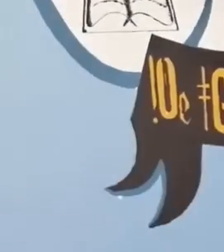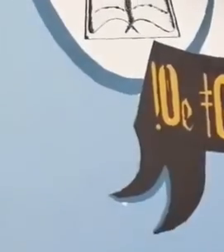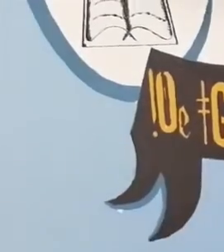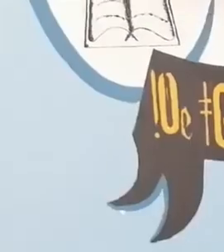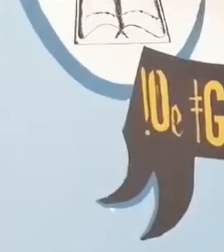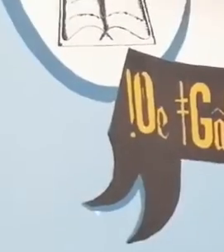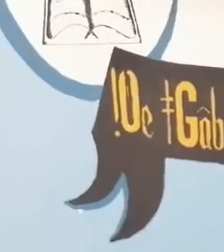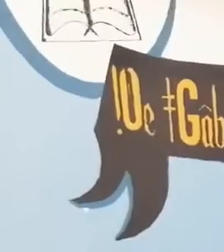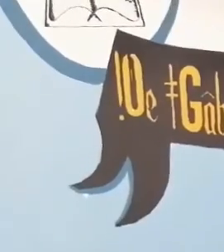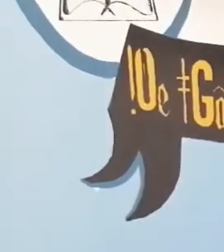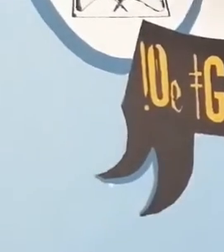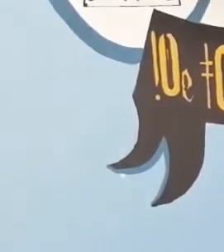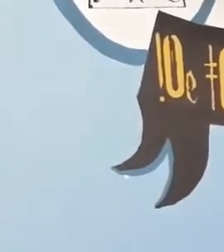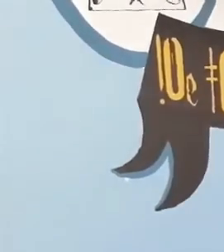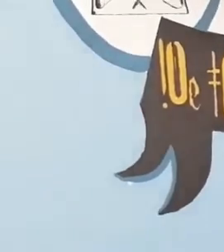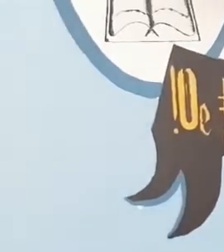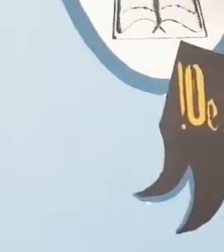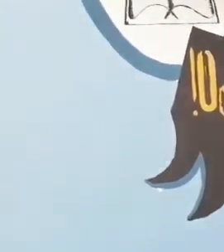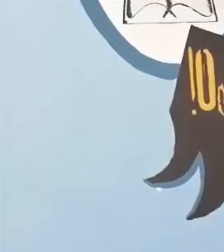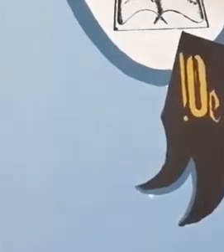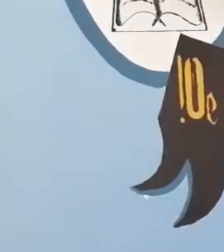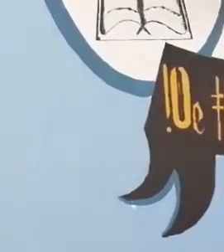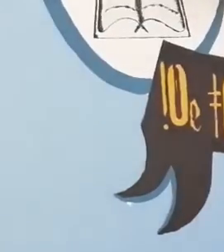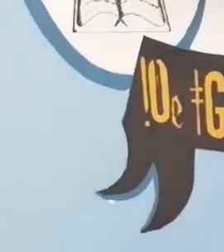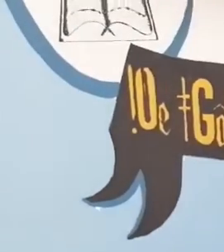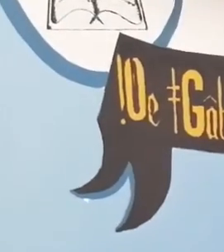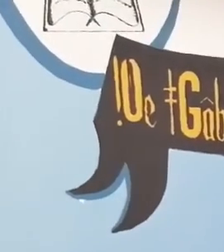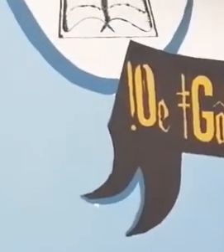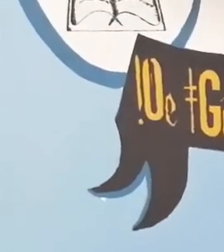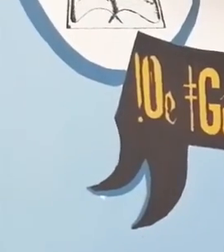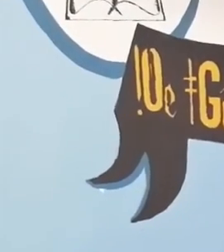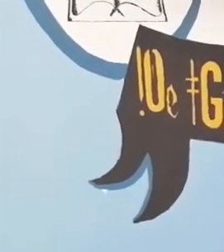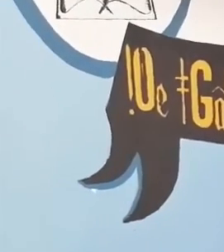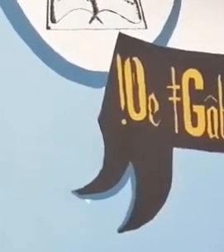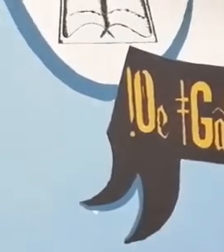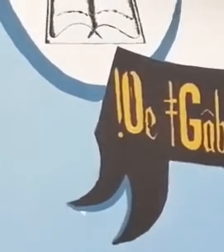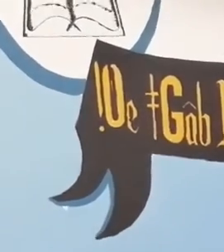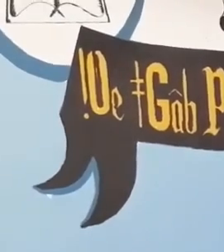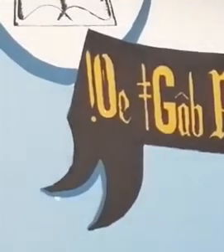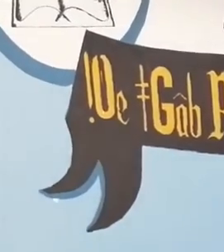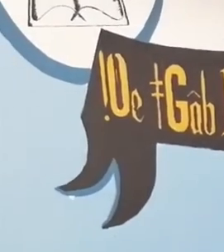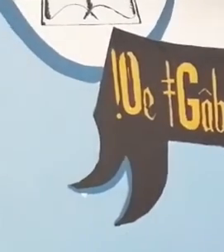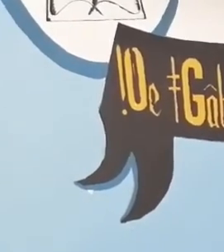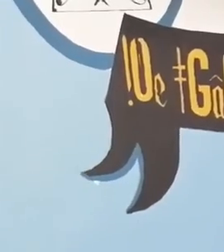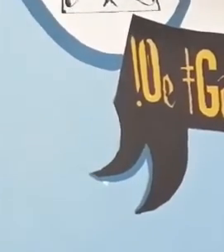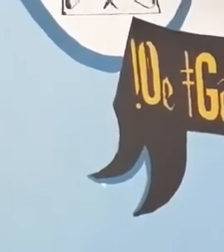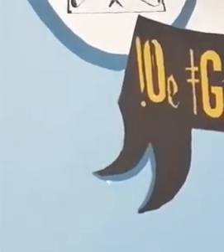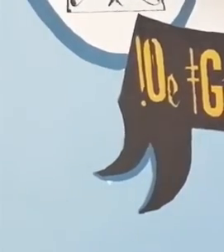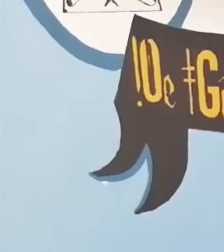have said they must only collect it in the office by the secretary. Is there certain days that they come collected? Yes, there are certain days that